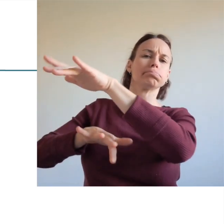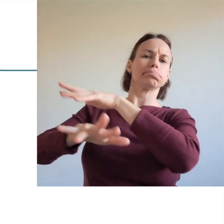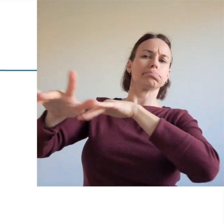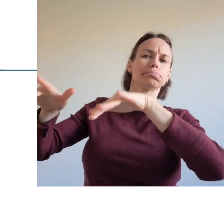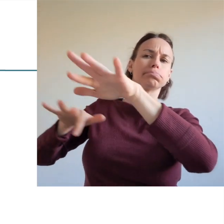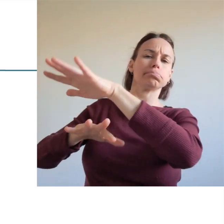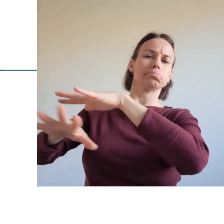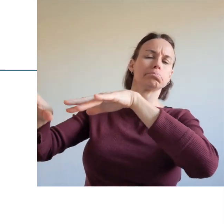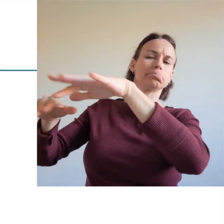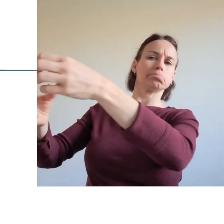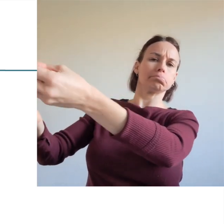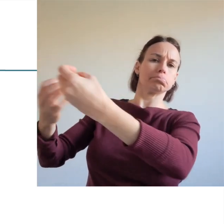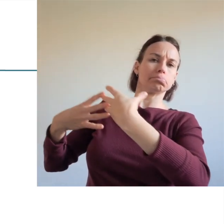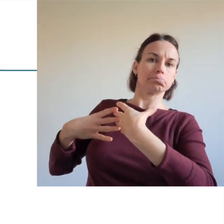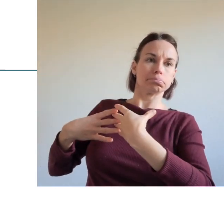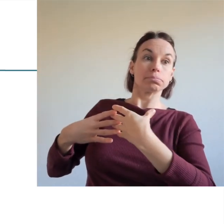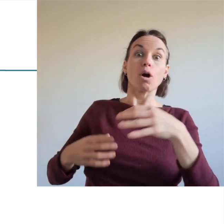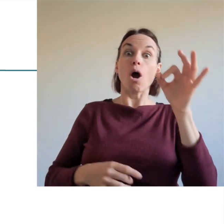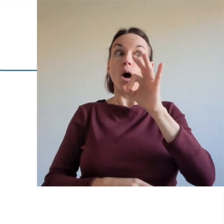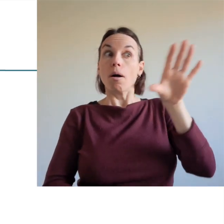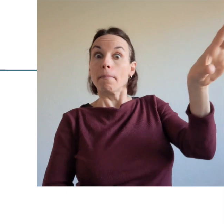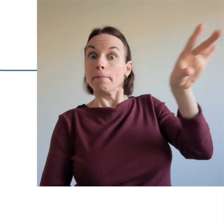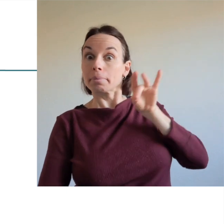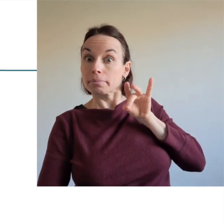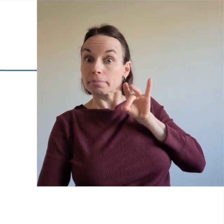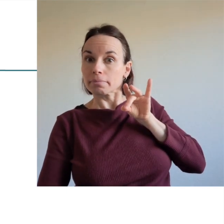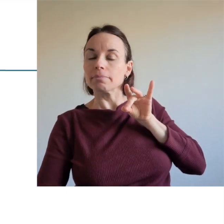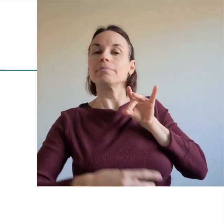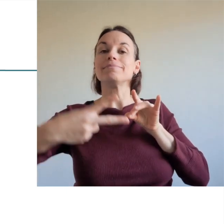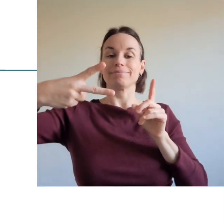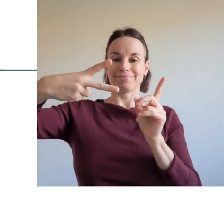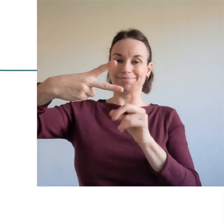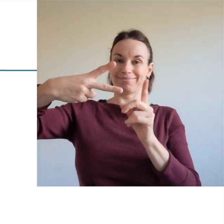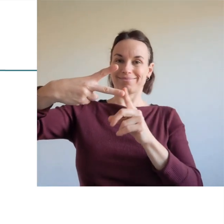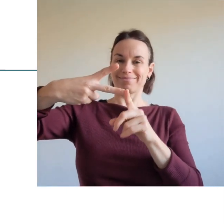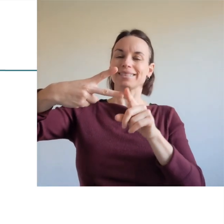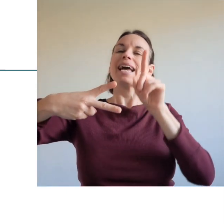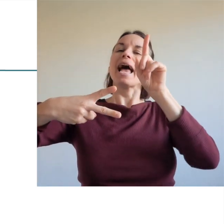the information is visual, reported, inferred, etc.